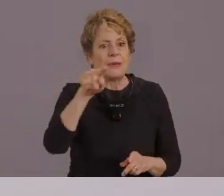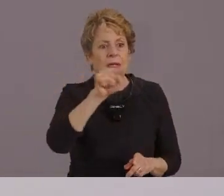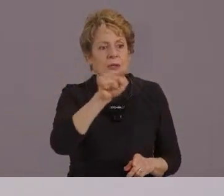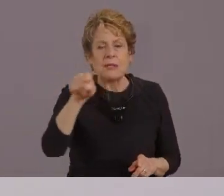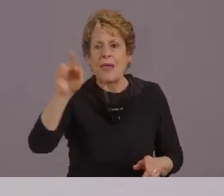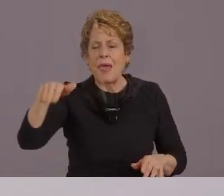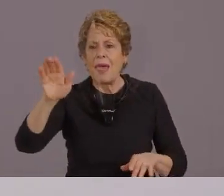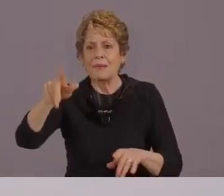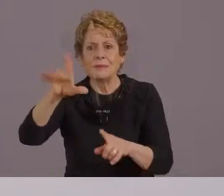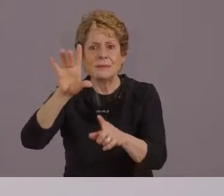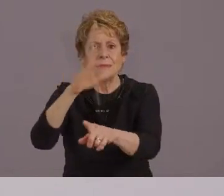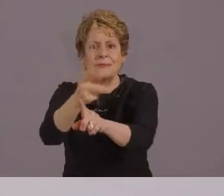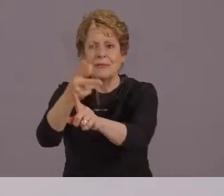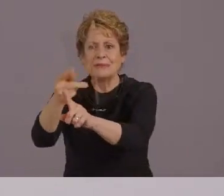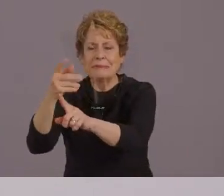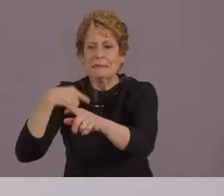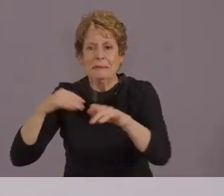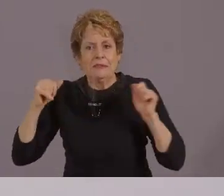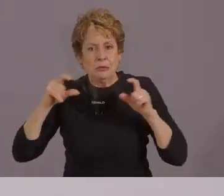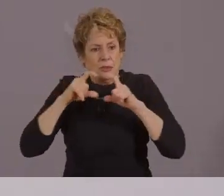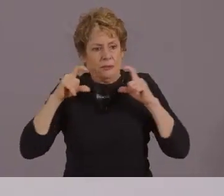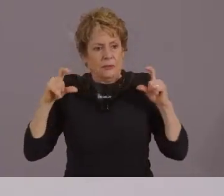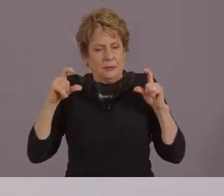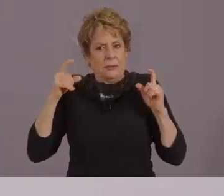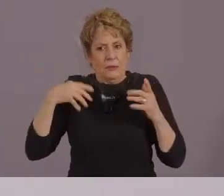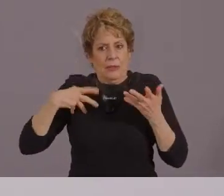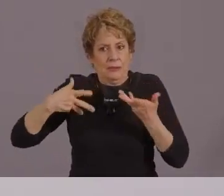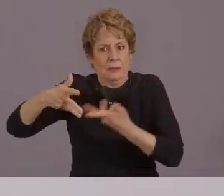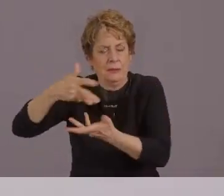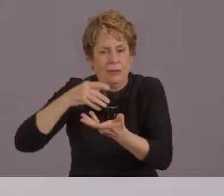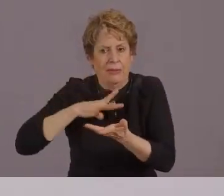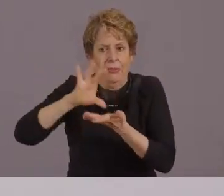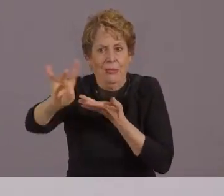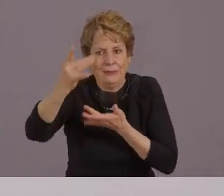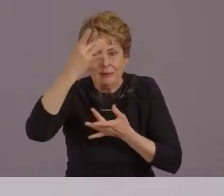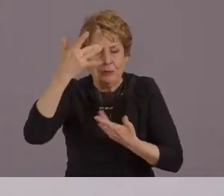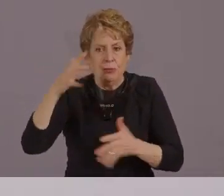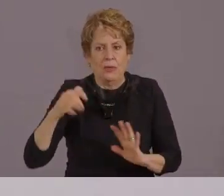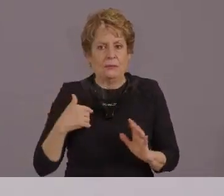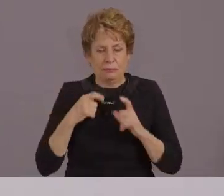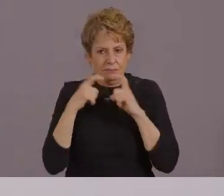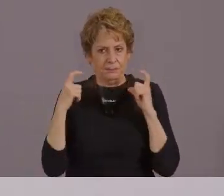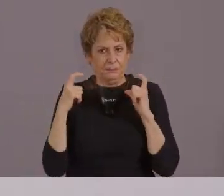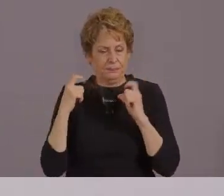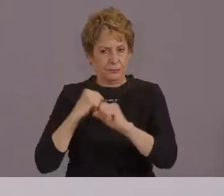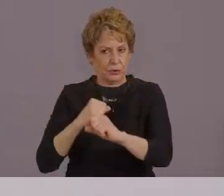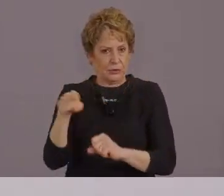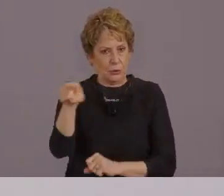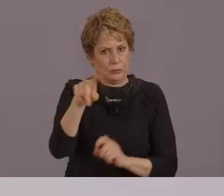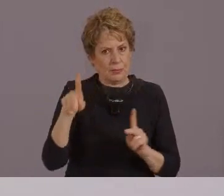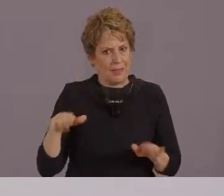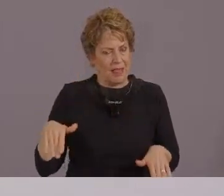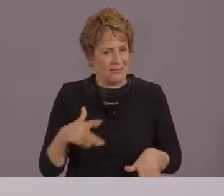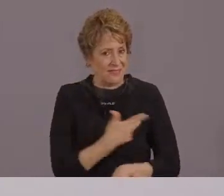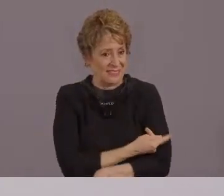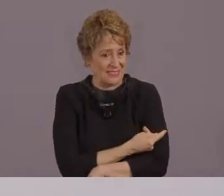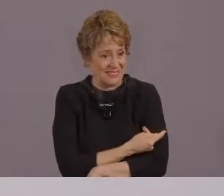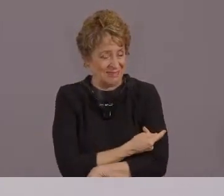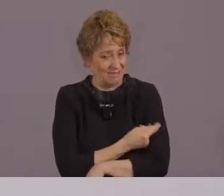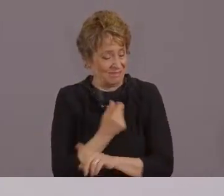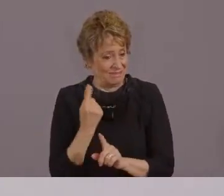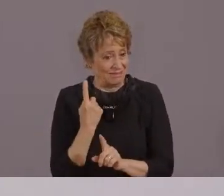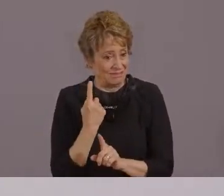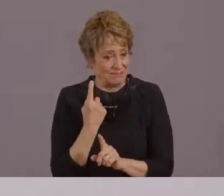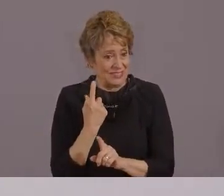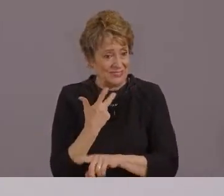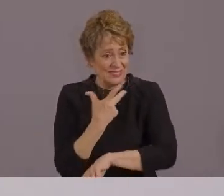with on a daily basis. It will still, you know, be a little bit, you're not fully vaccinated until approximately, you know, a